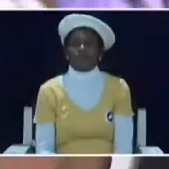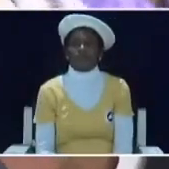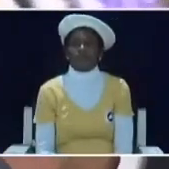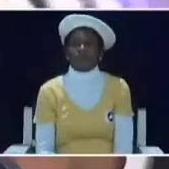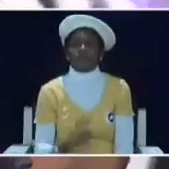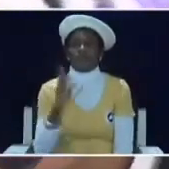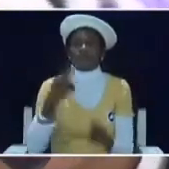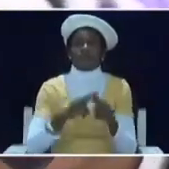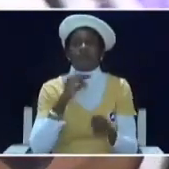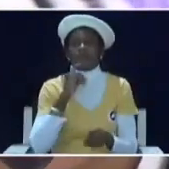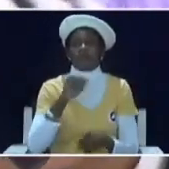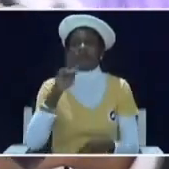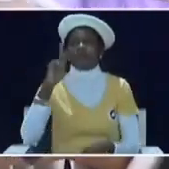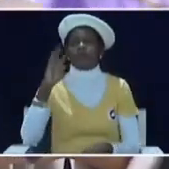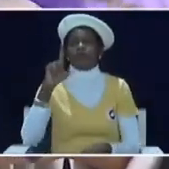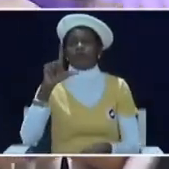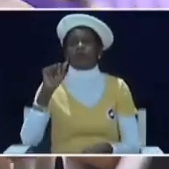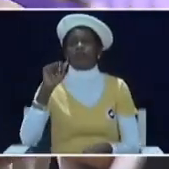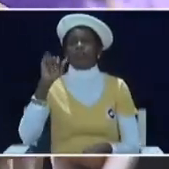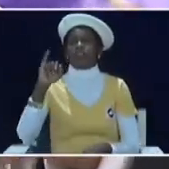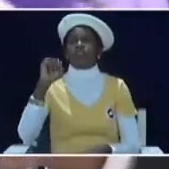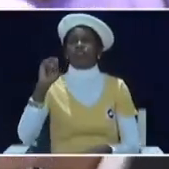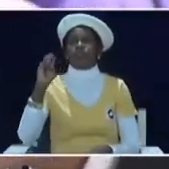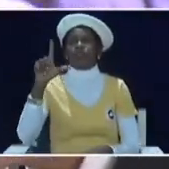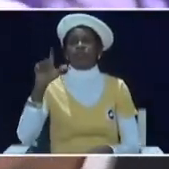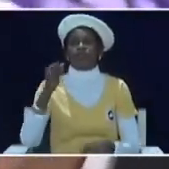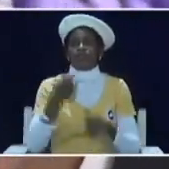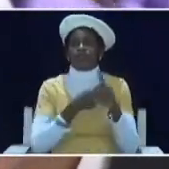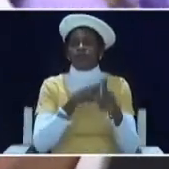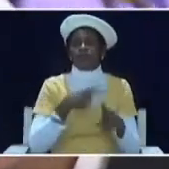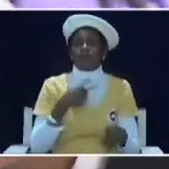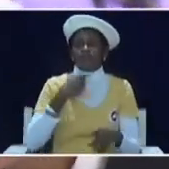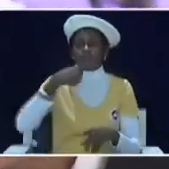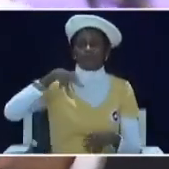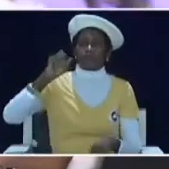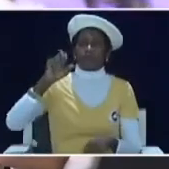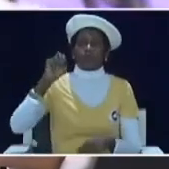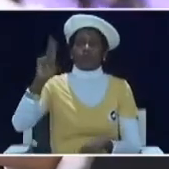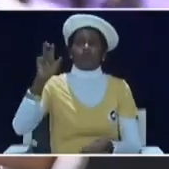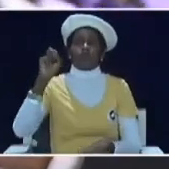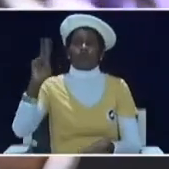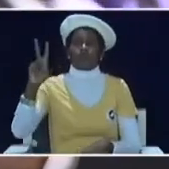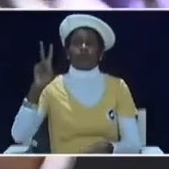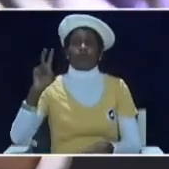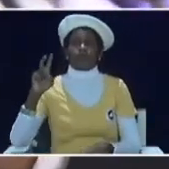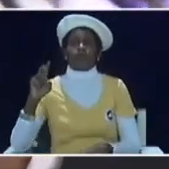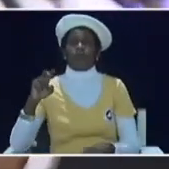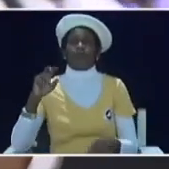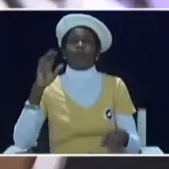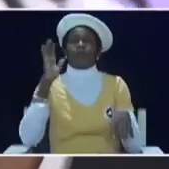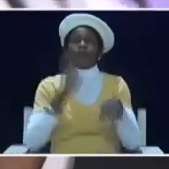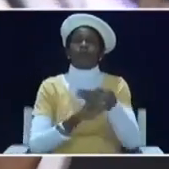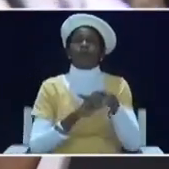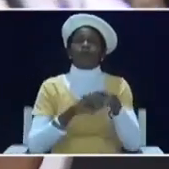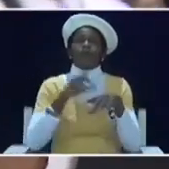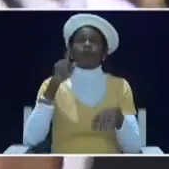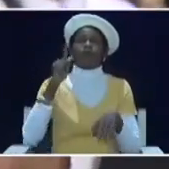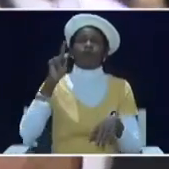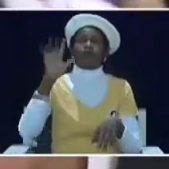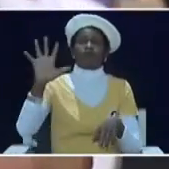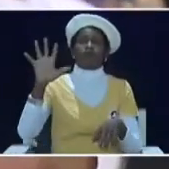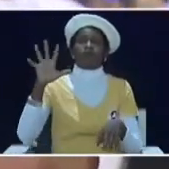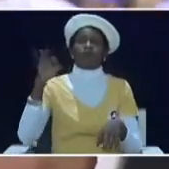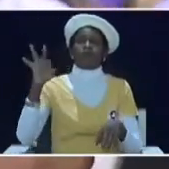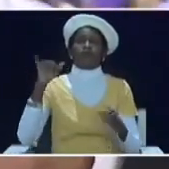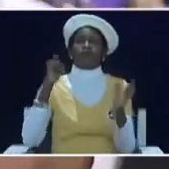My name is Kola Ishola. I'm from Lagos Province 12. On 25th of